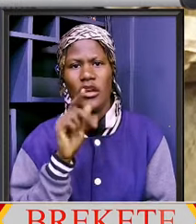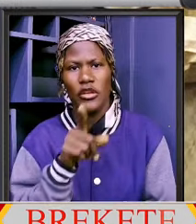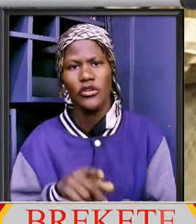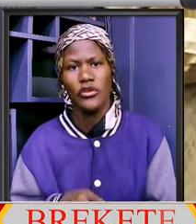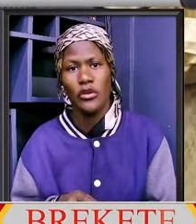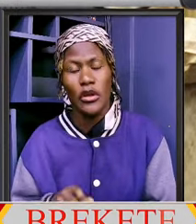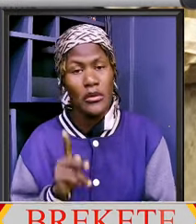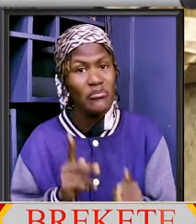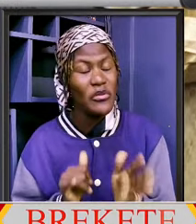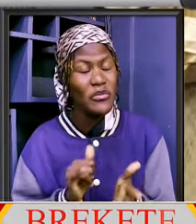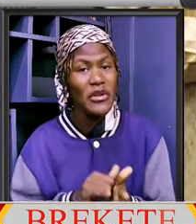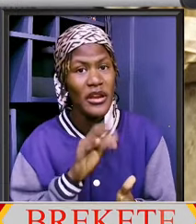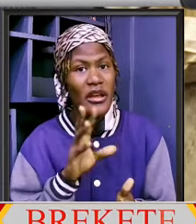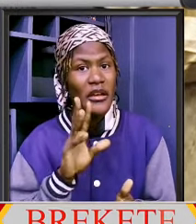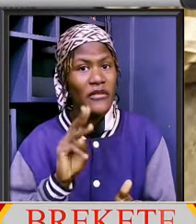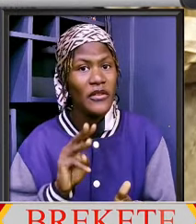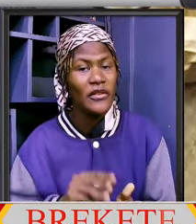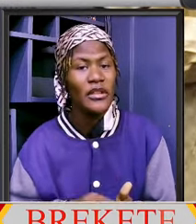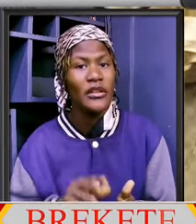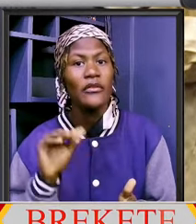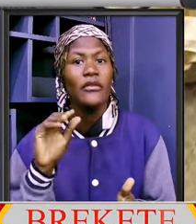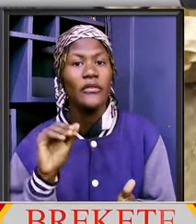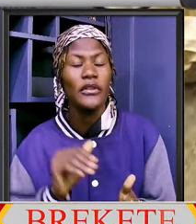People where they 15.